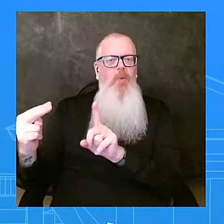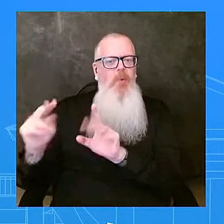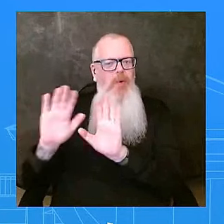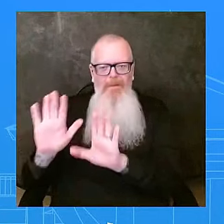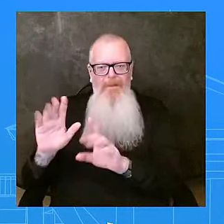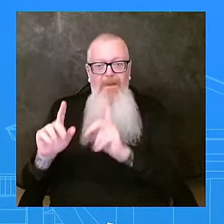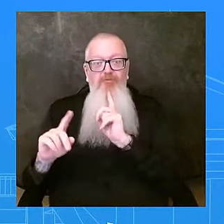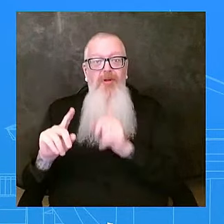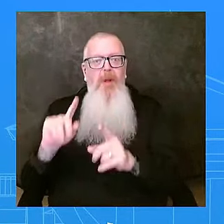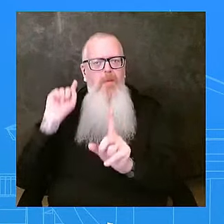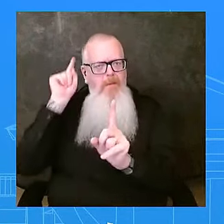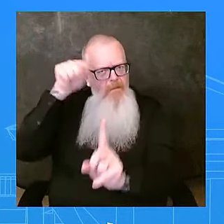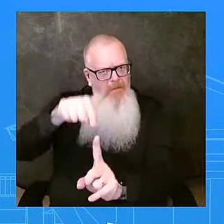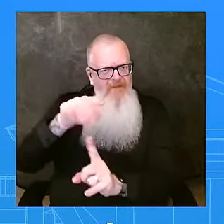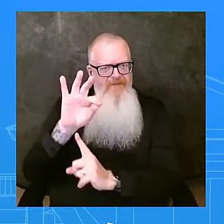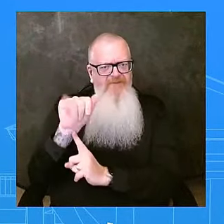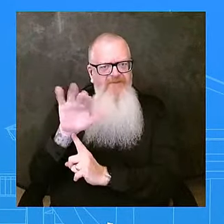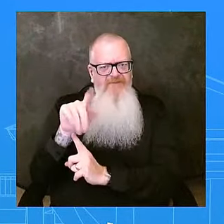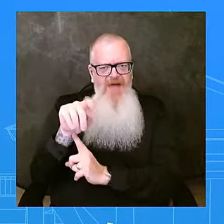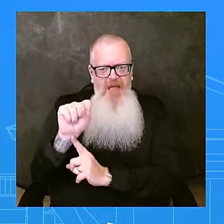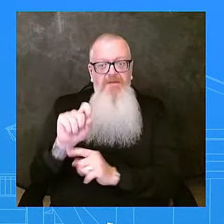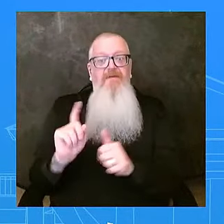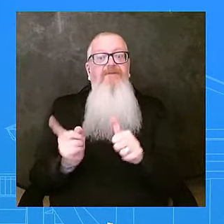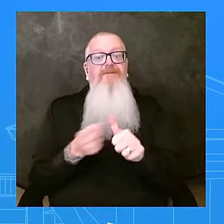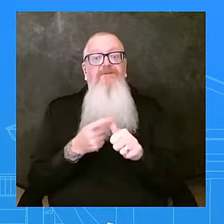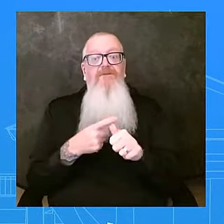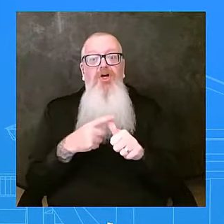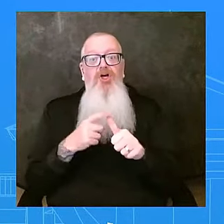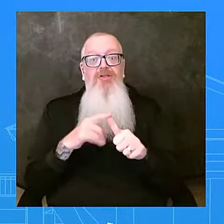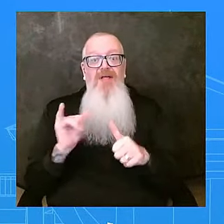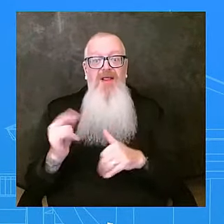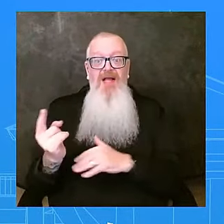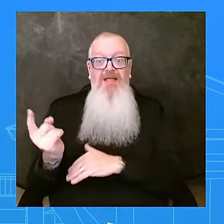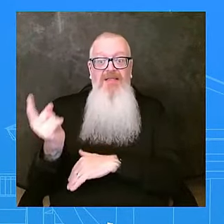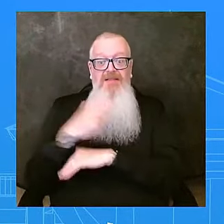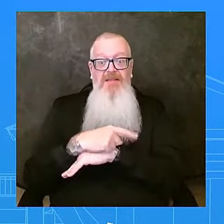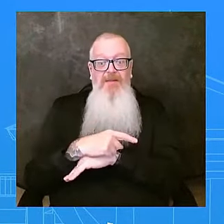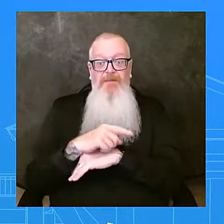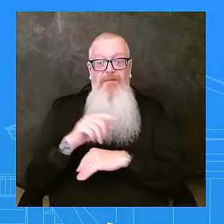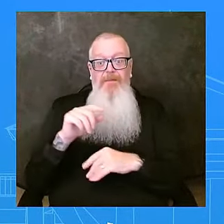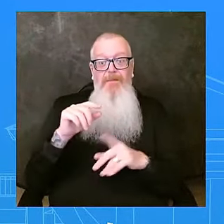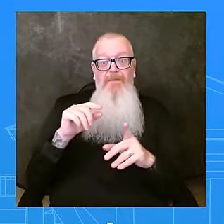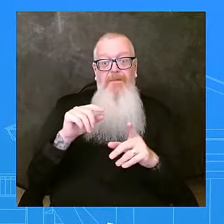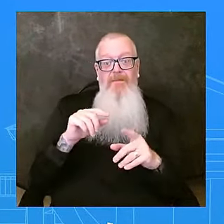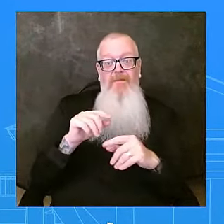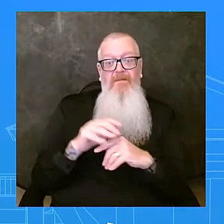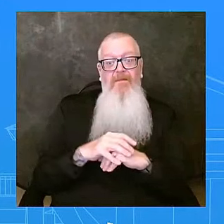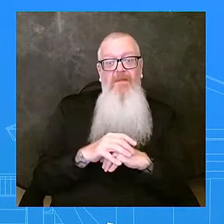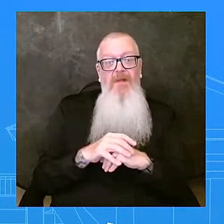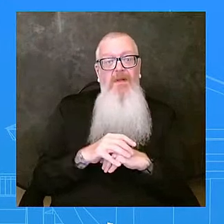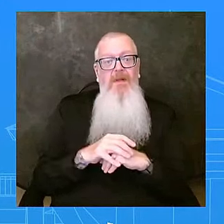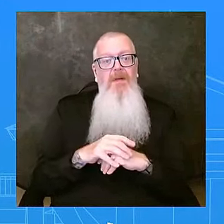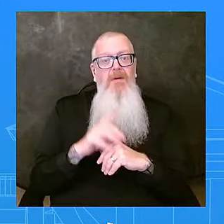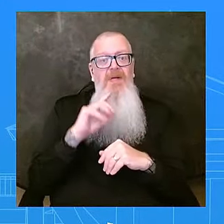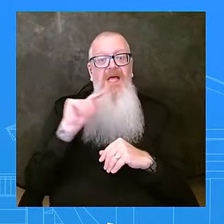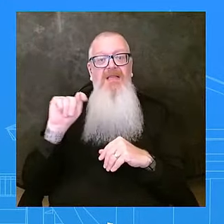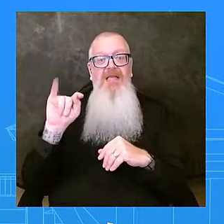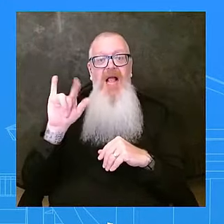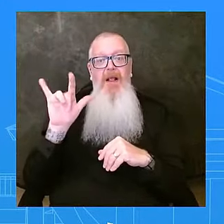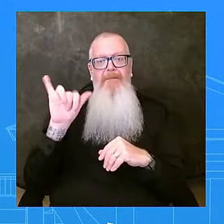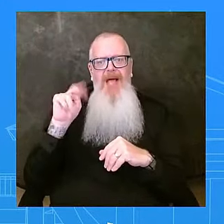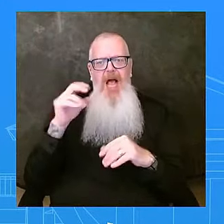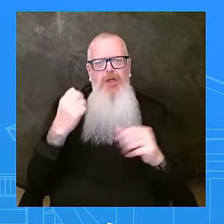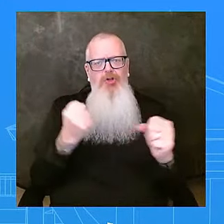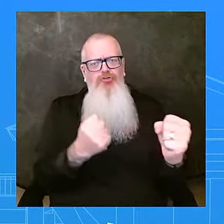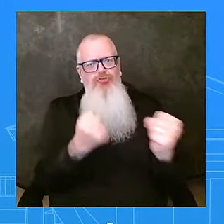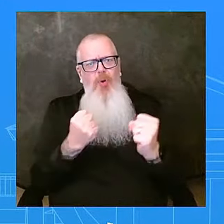First, on the very day this administration took office, the Taliban was in the strongest position it had been in years, and the Afghan government